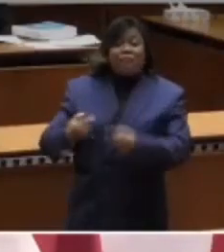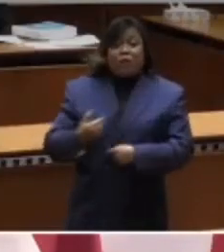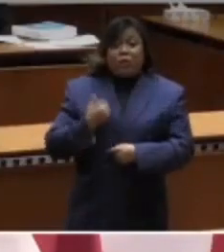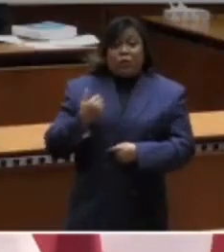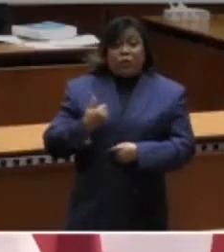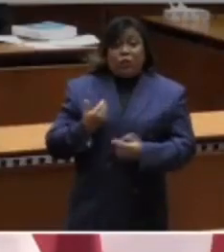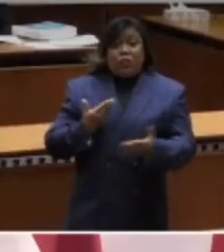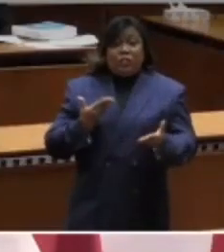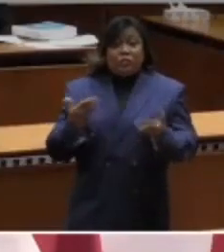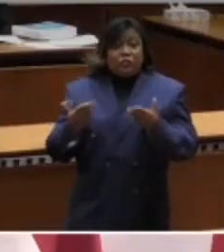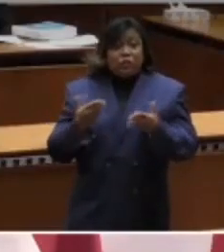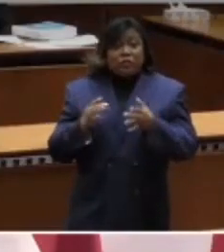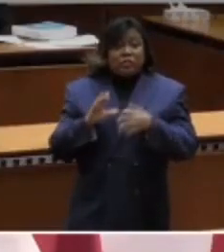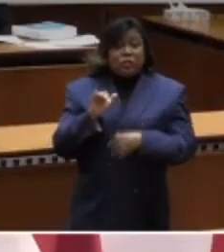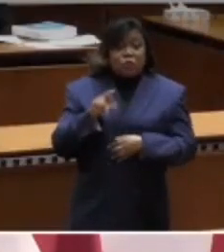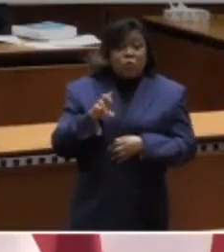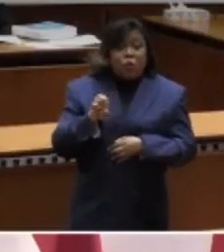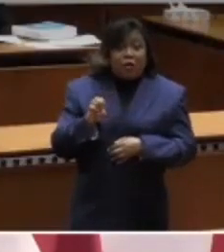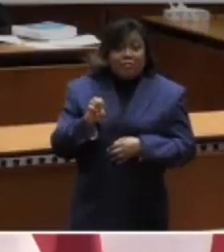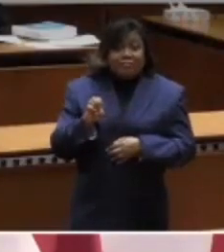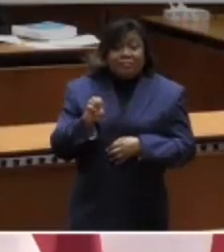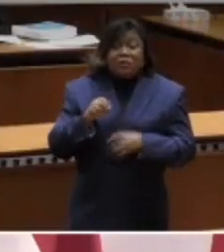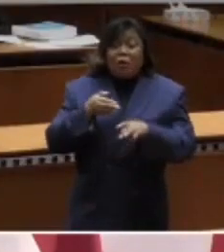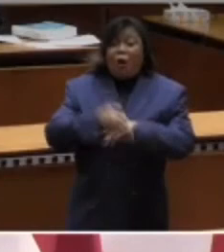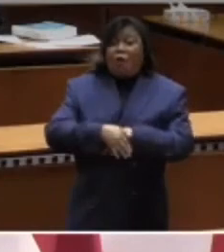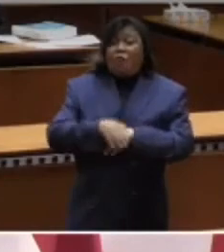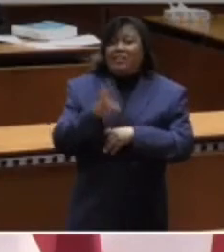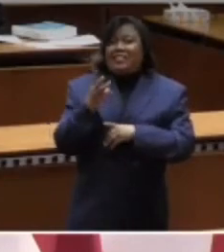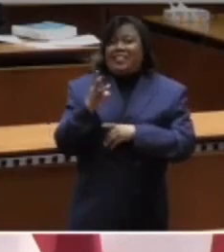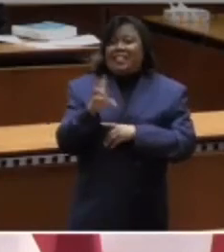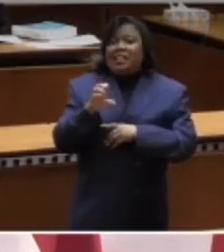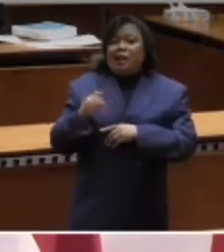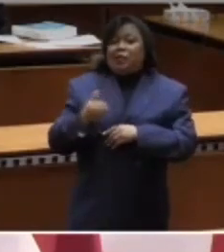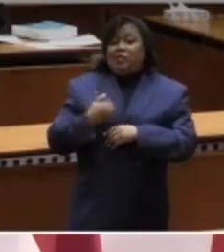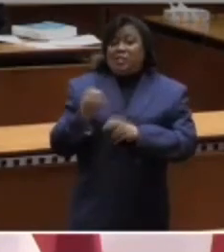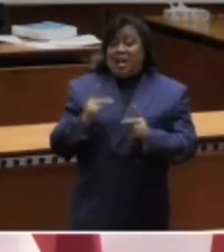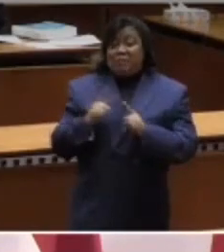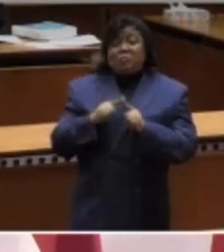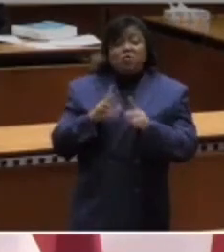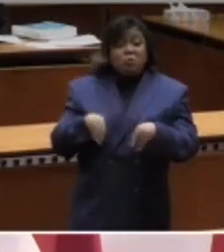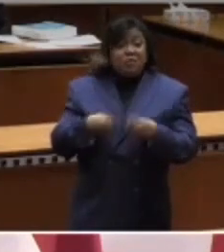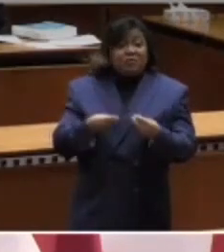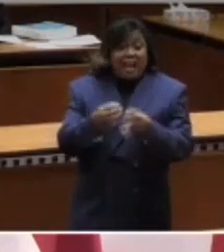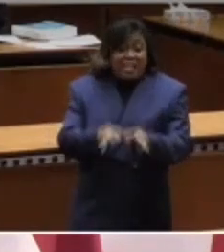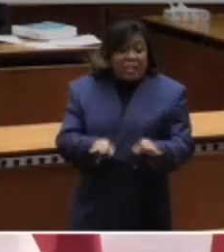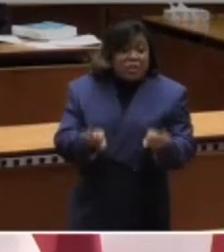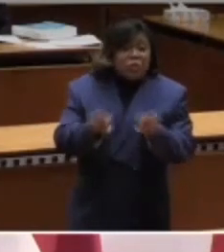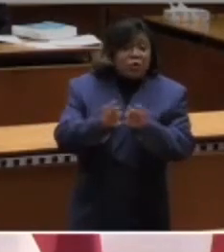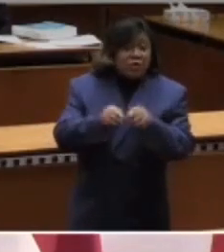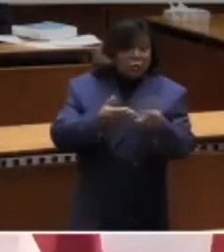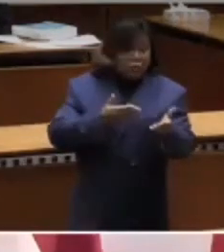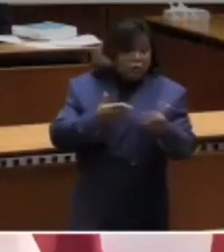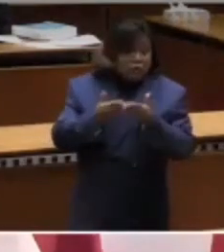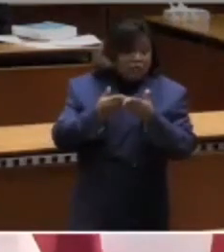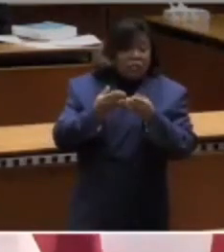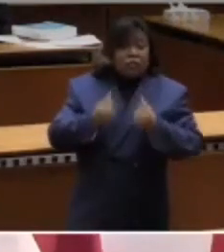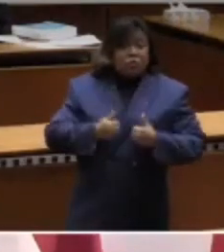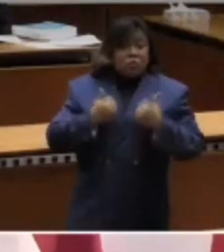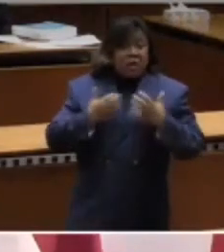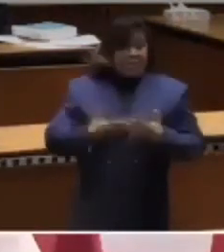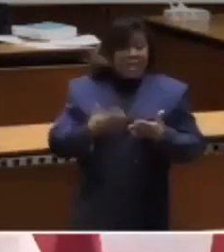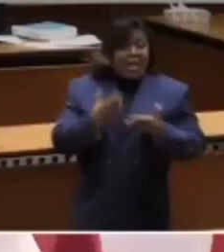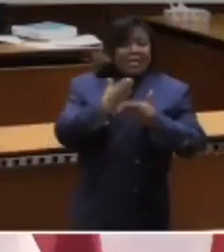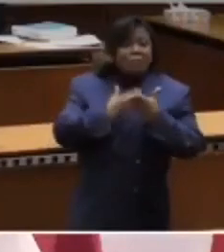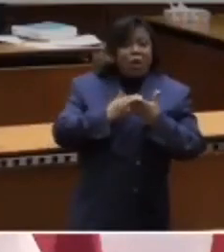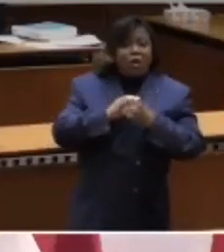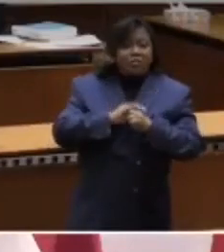Youth Services Corps. Over 1,600 young people who provided critical services to residents as